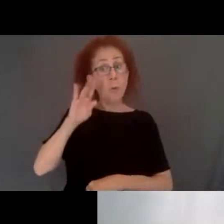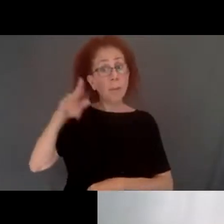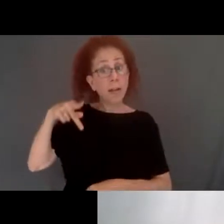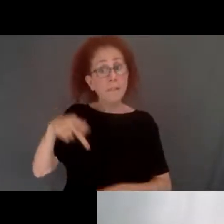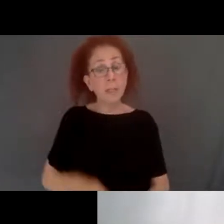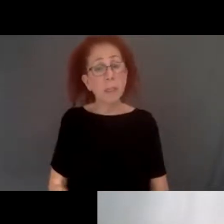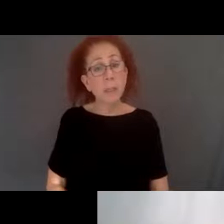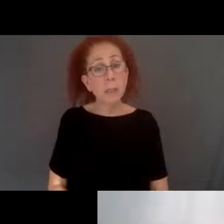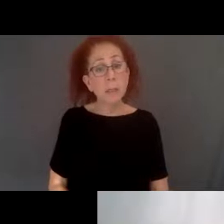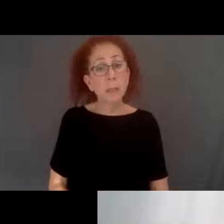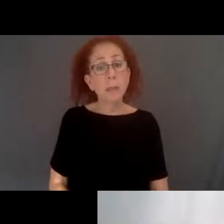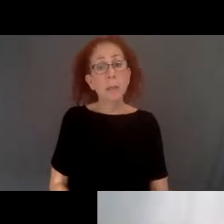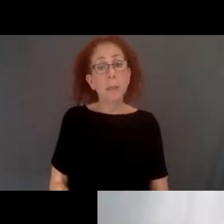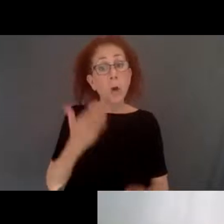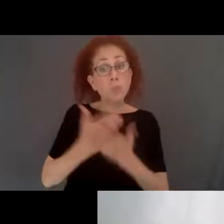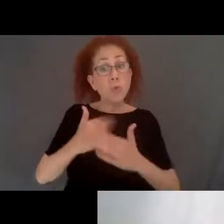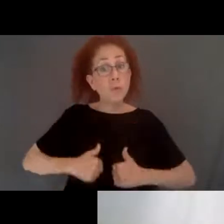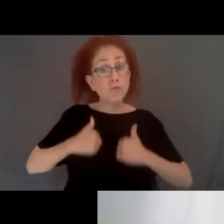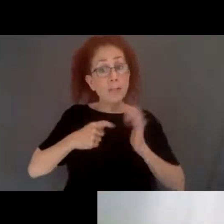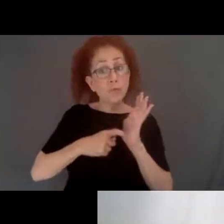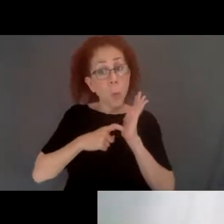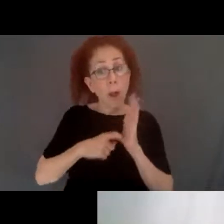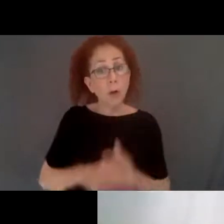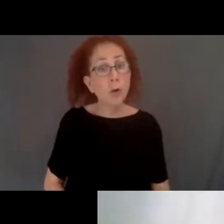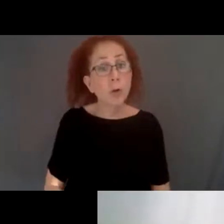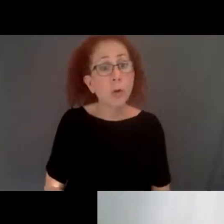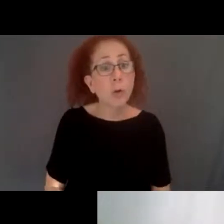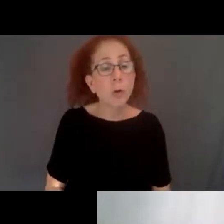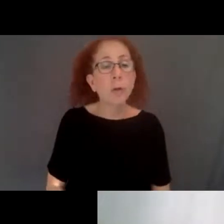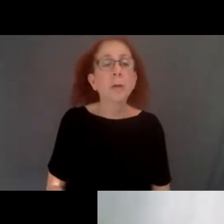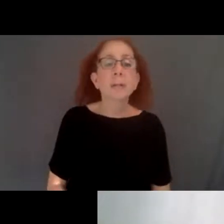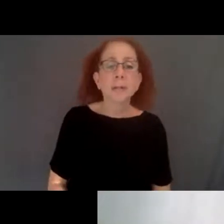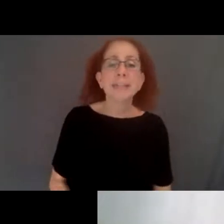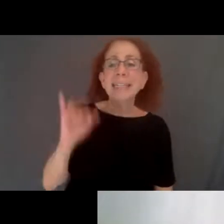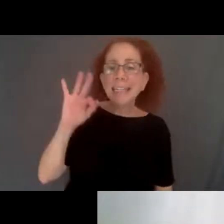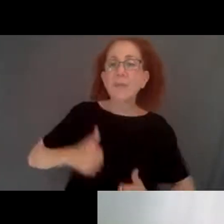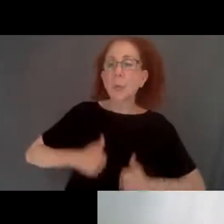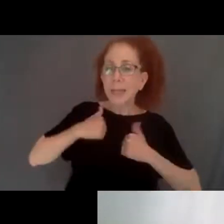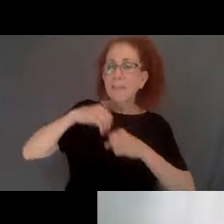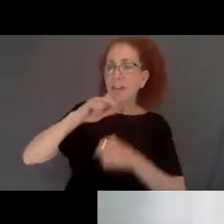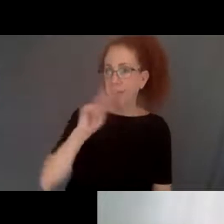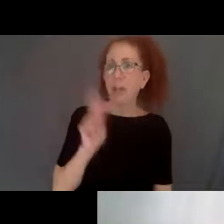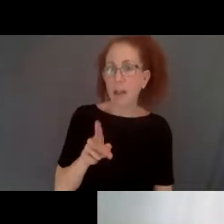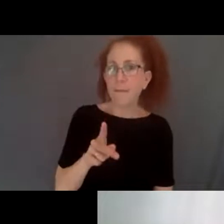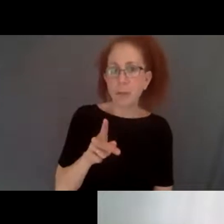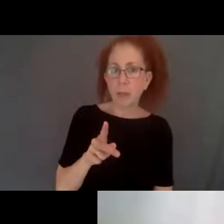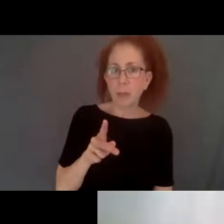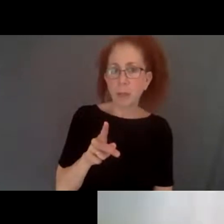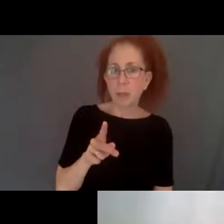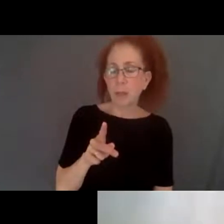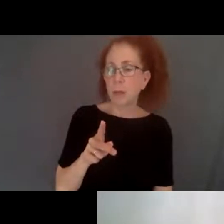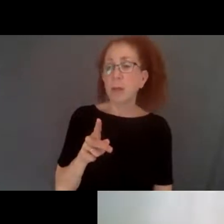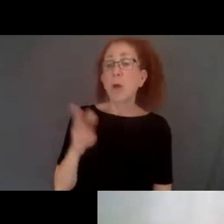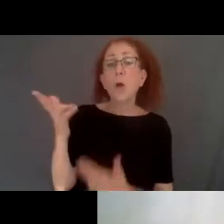program? Is there a proof of residency required for services? Yeah, if someone lives in Philadelphia, the